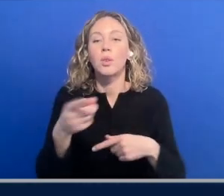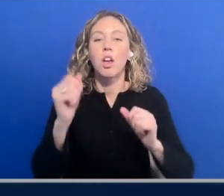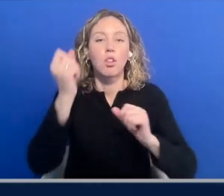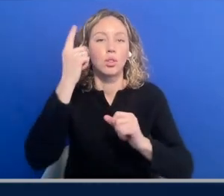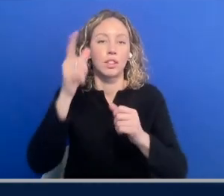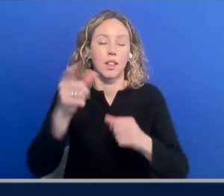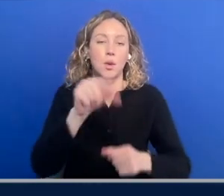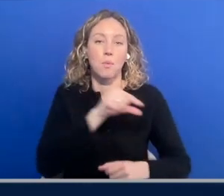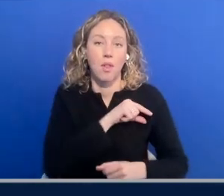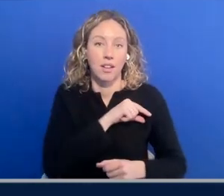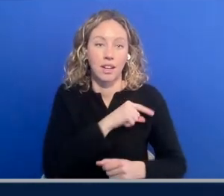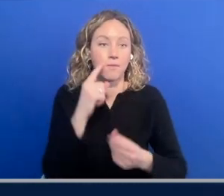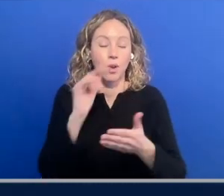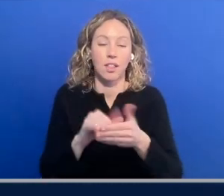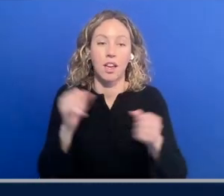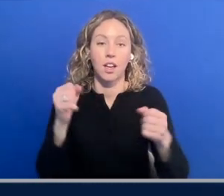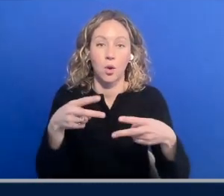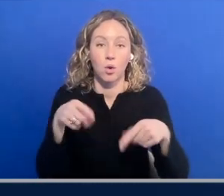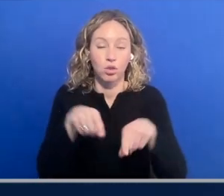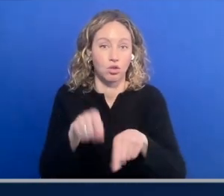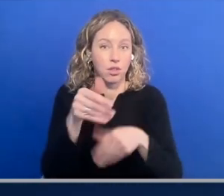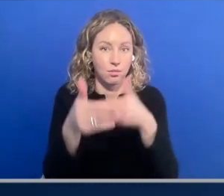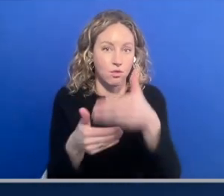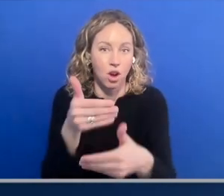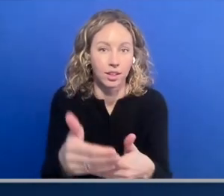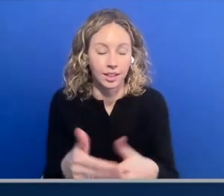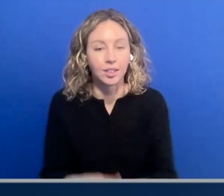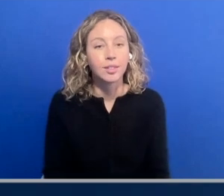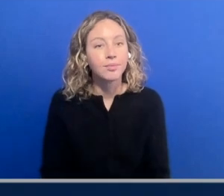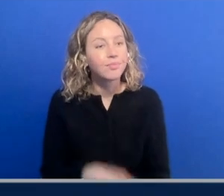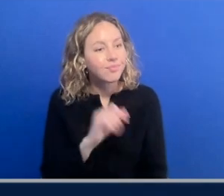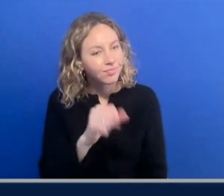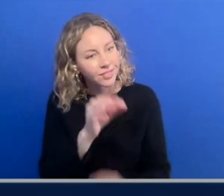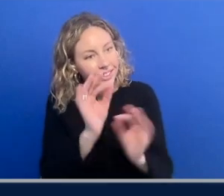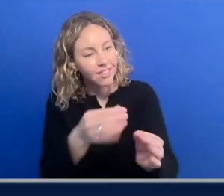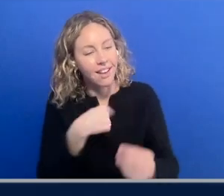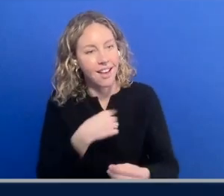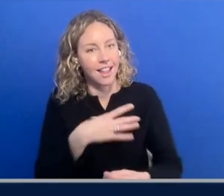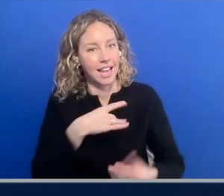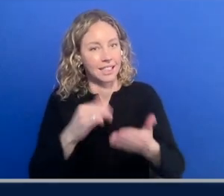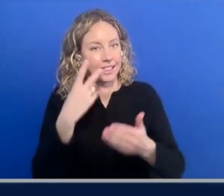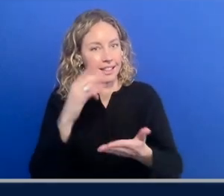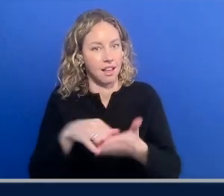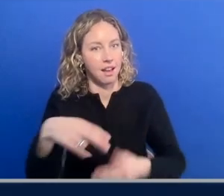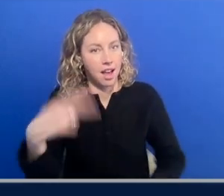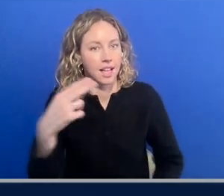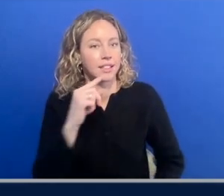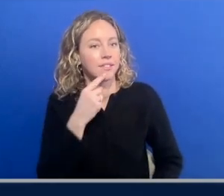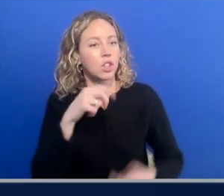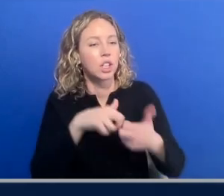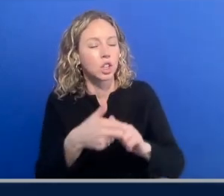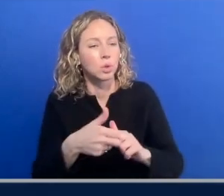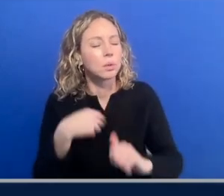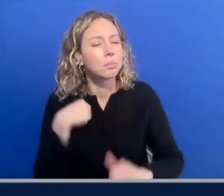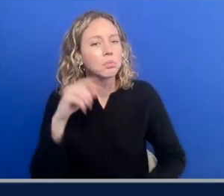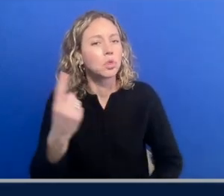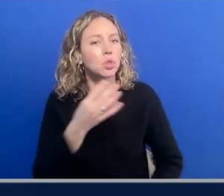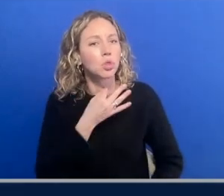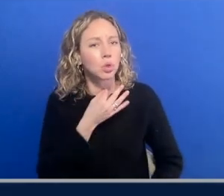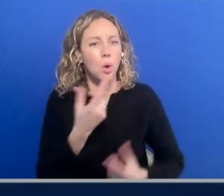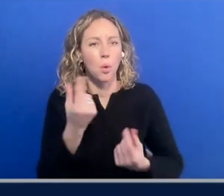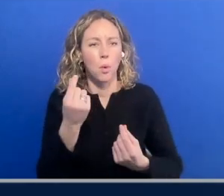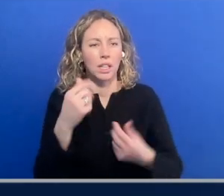commit as you go through the process. Definitely. So I love seeing these high severity issues. Just out of curiosity, what would be an issue that's in